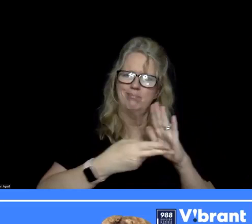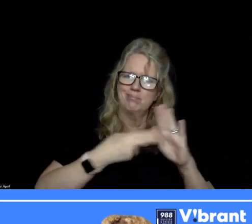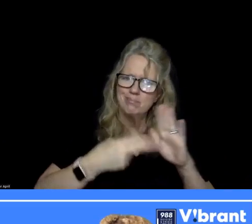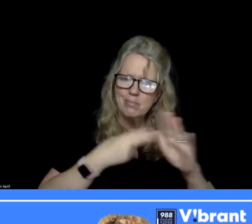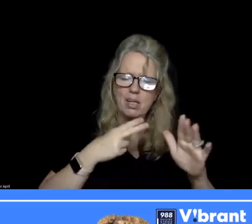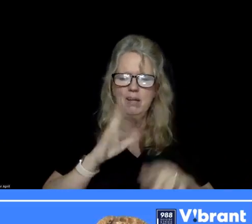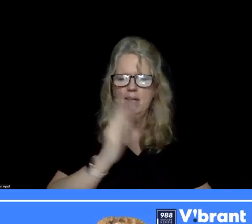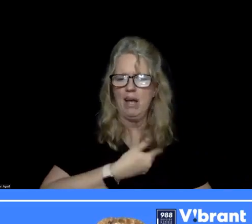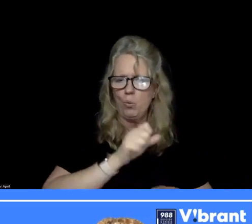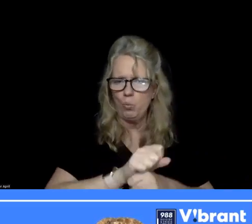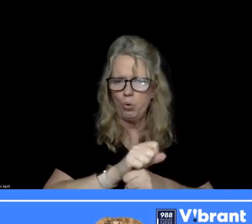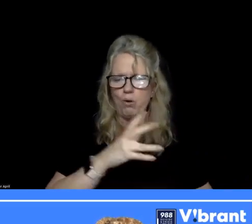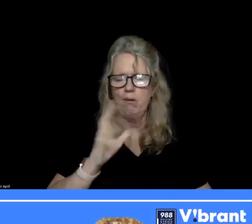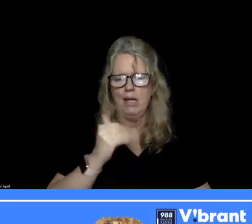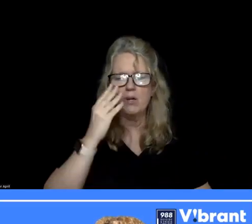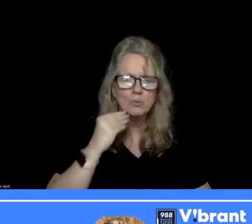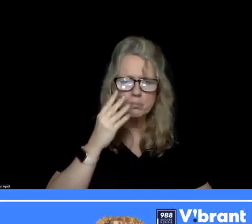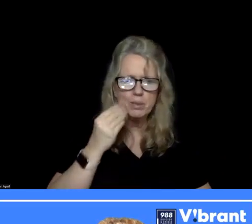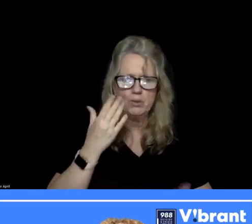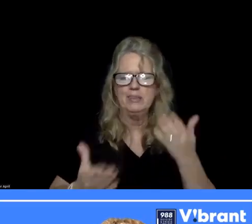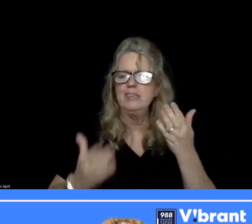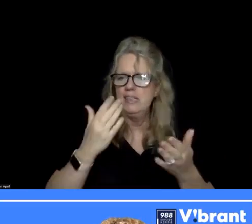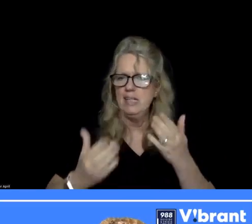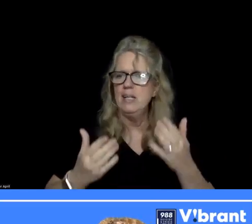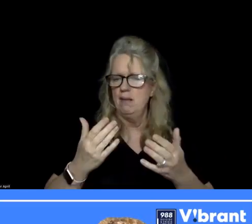and experiences that we may be having either personally